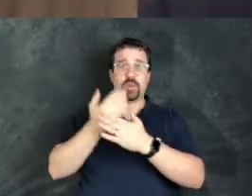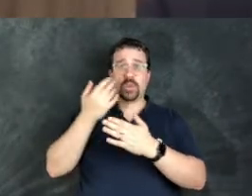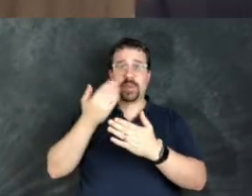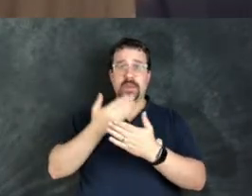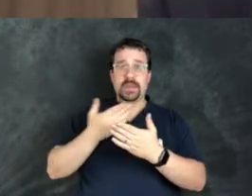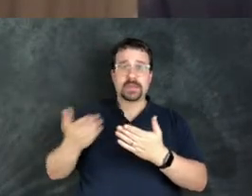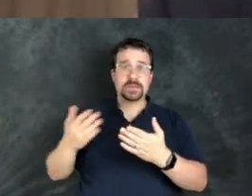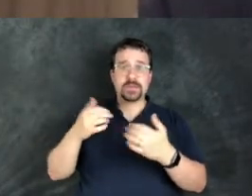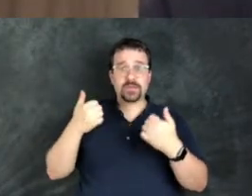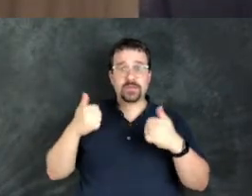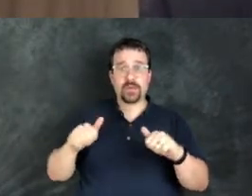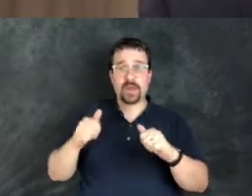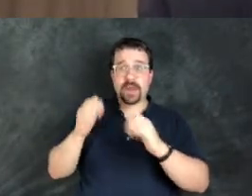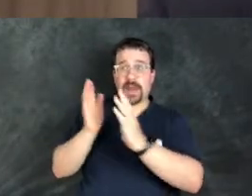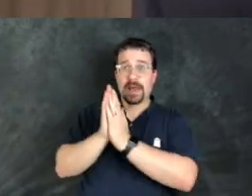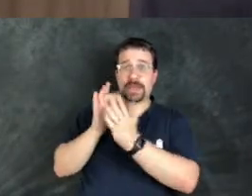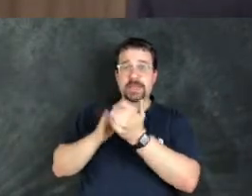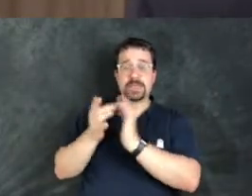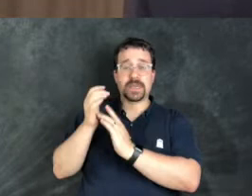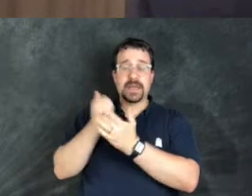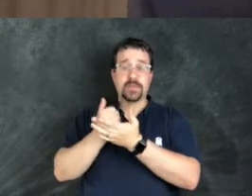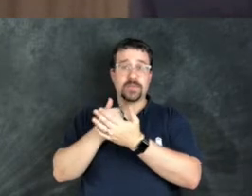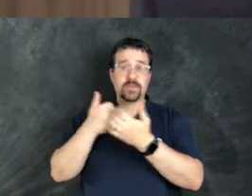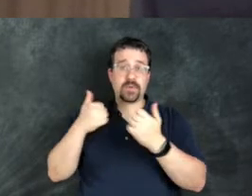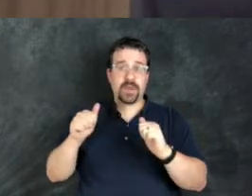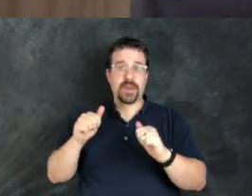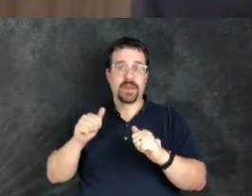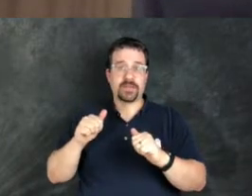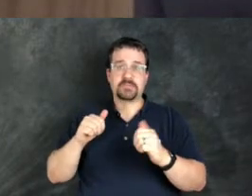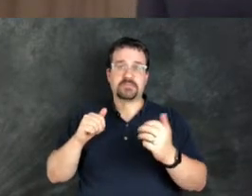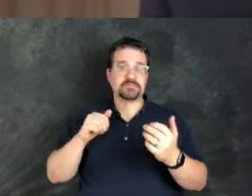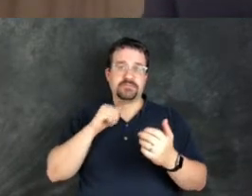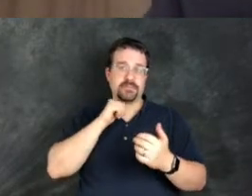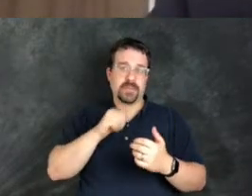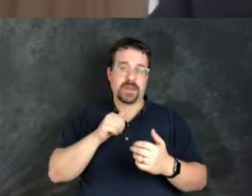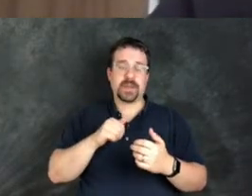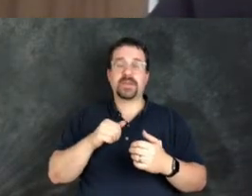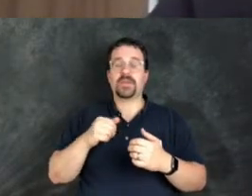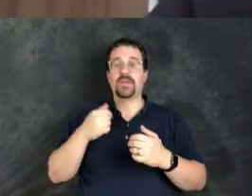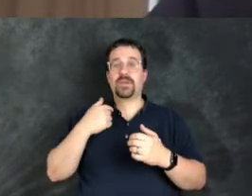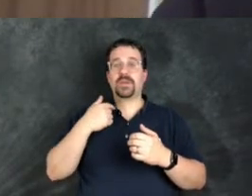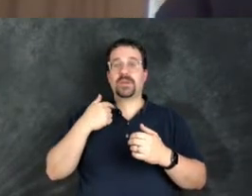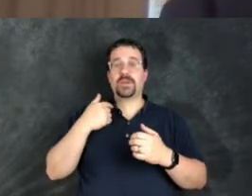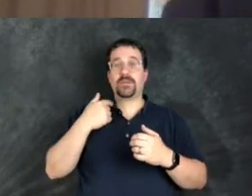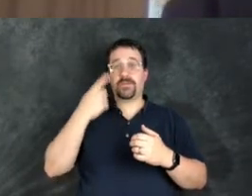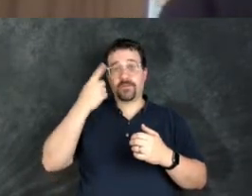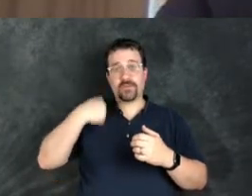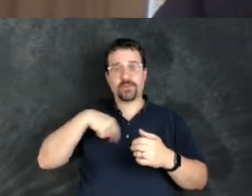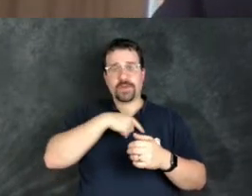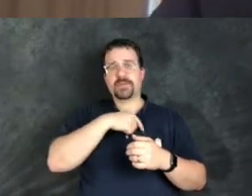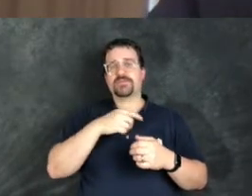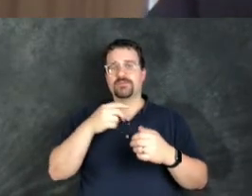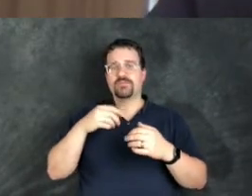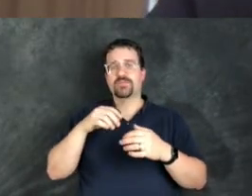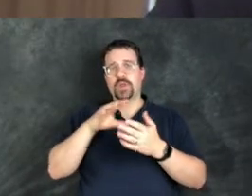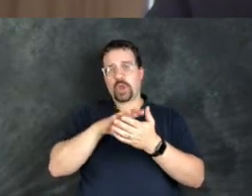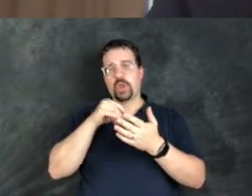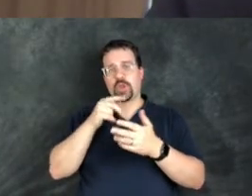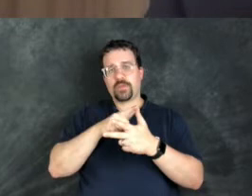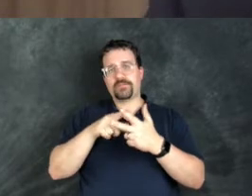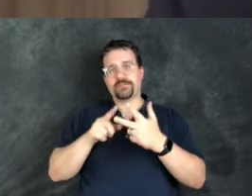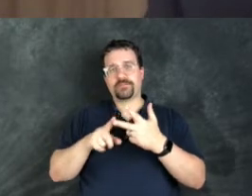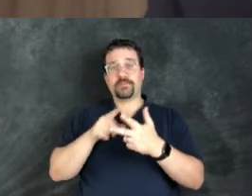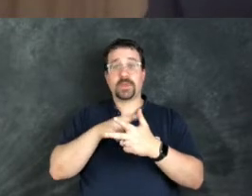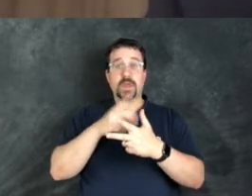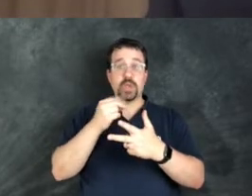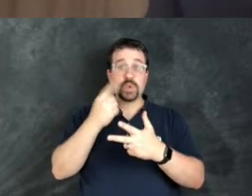new things to ask Jesus to help us try. The takeaway for us, I think, is threefold. Do